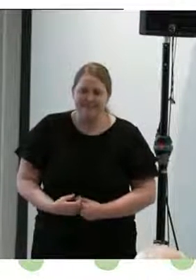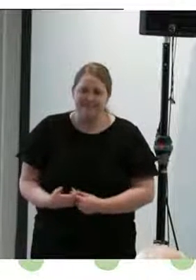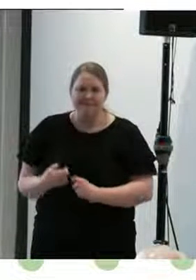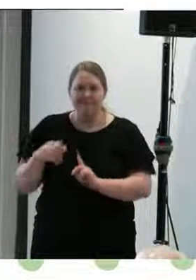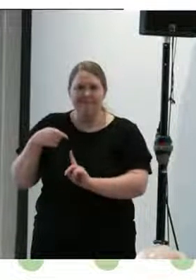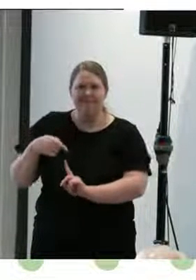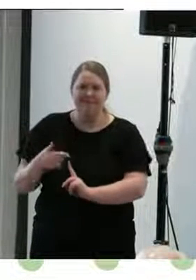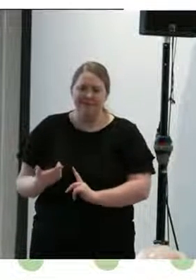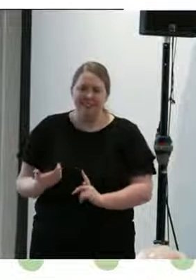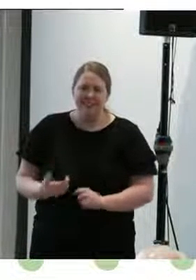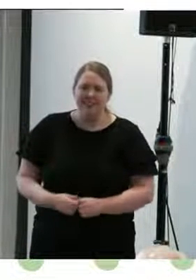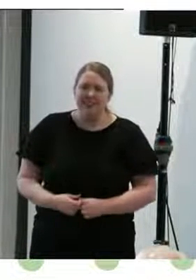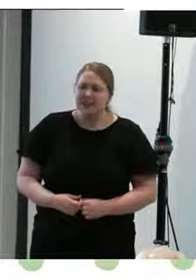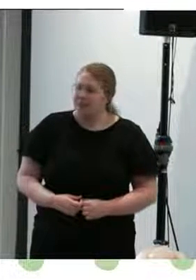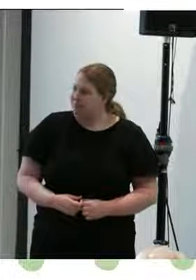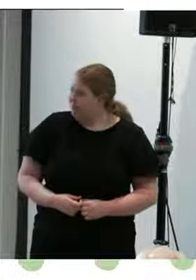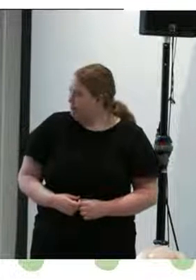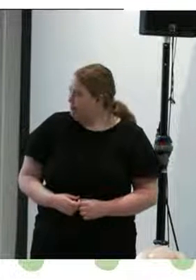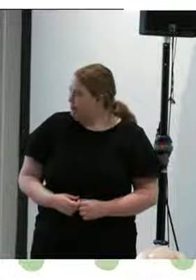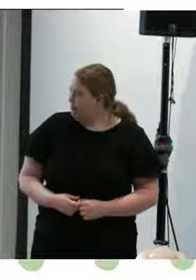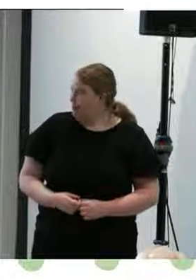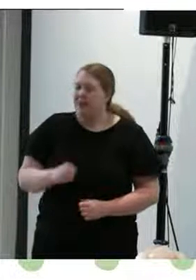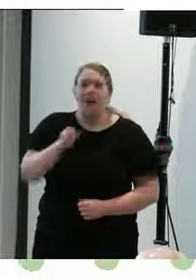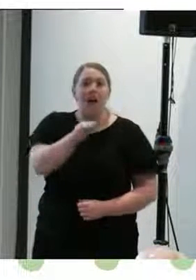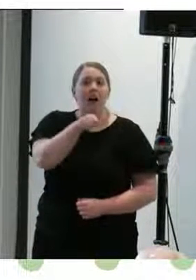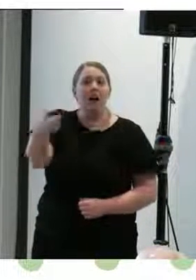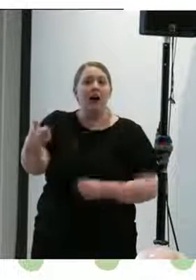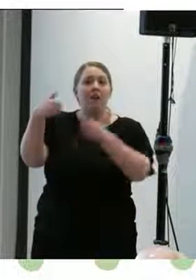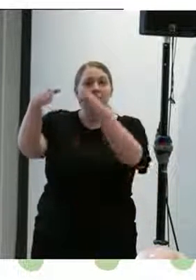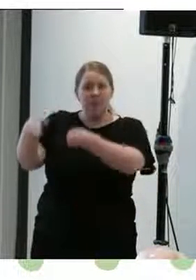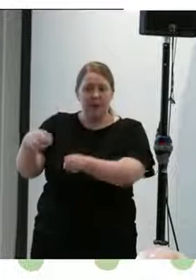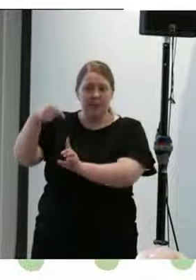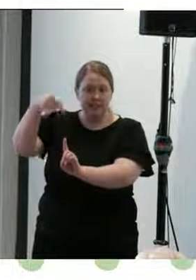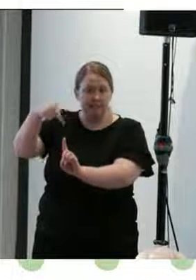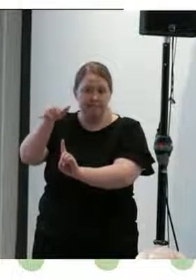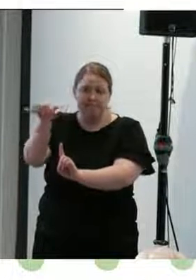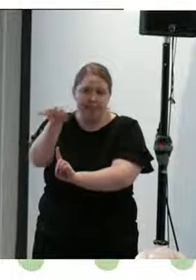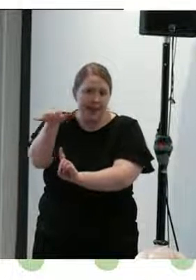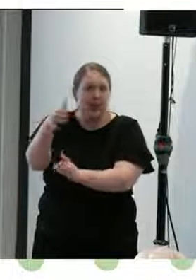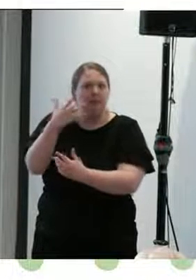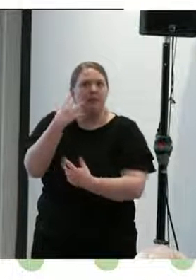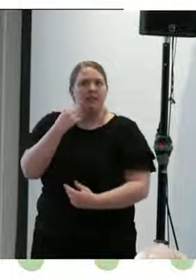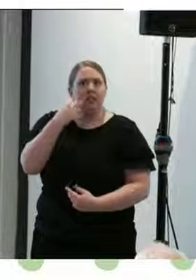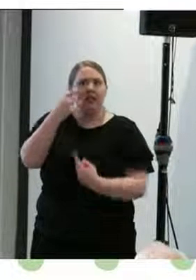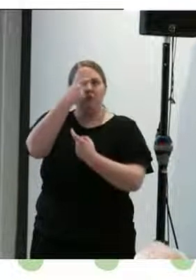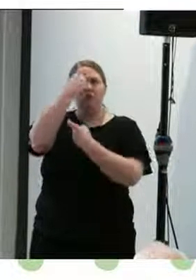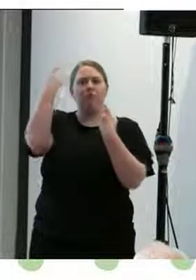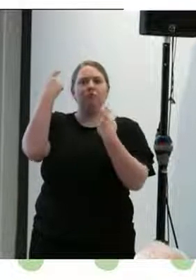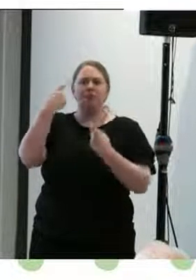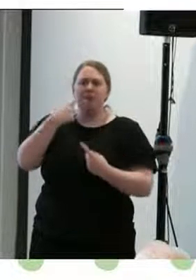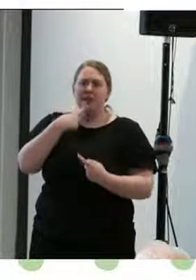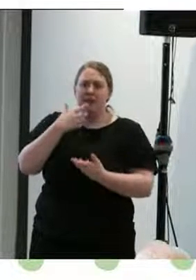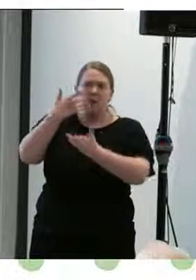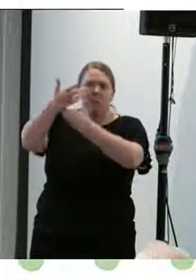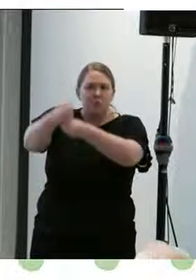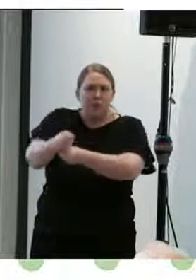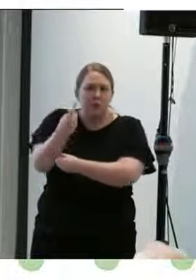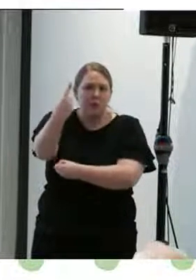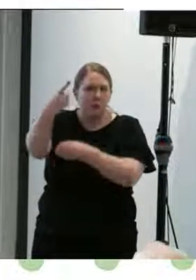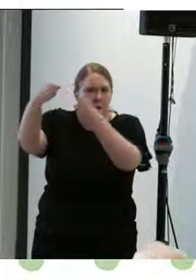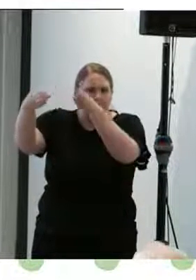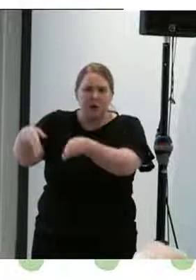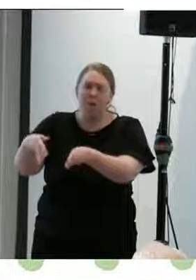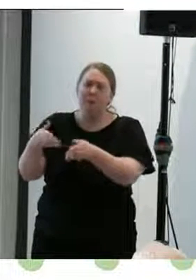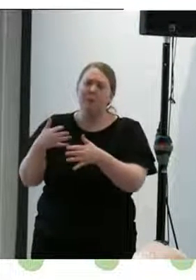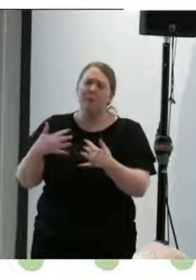And another person I talked to said to me, who'd been through similar trauma, putting your faith in one person is a lot. People have messed